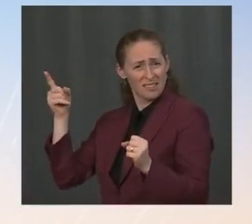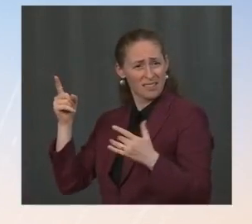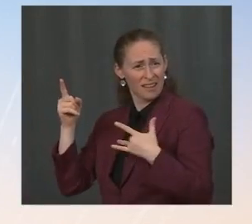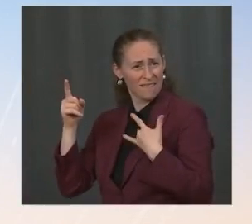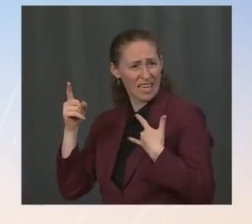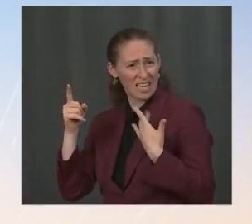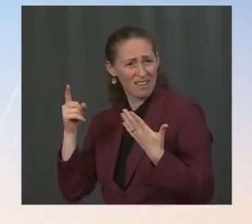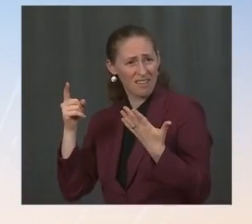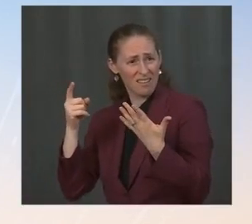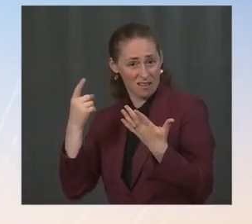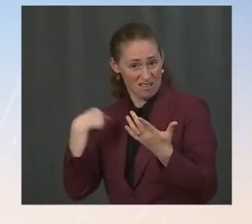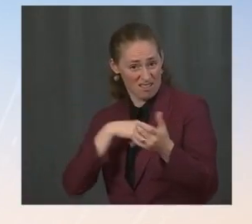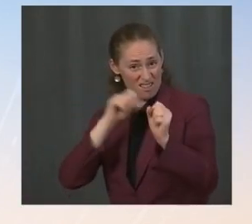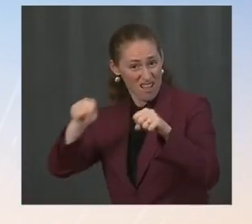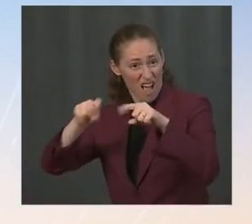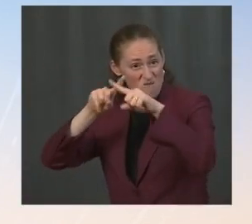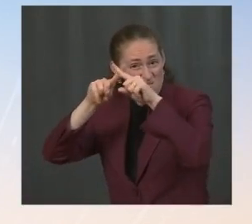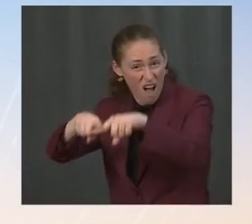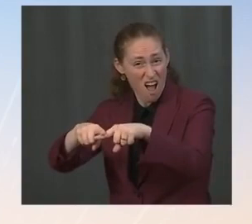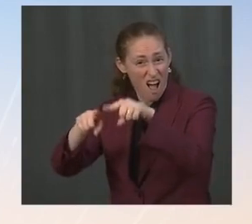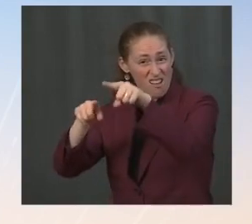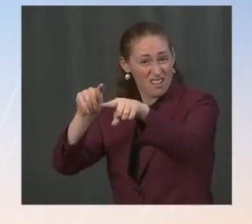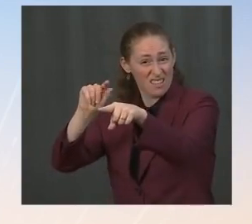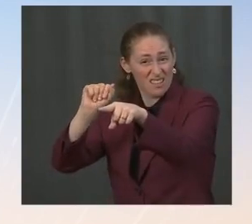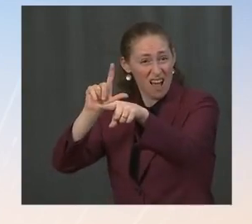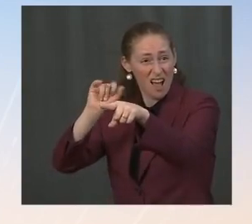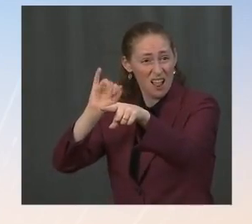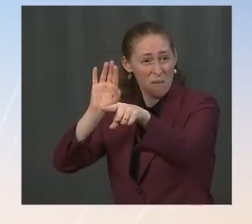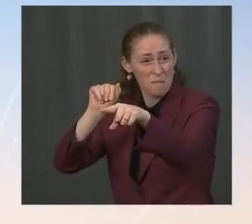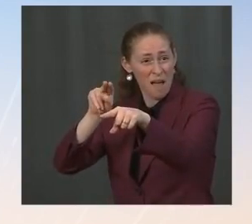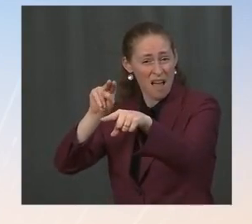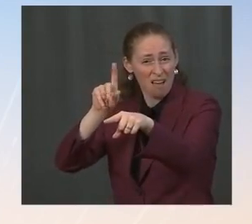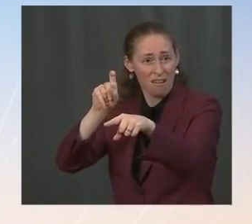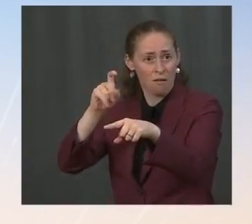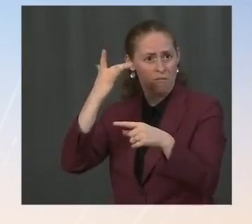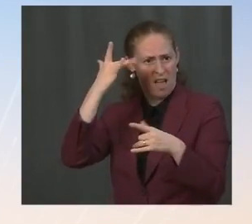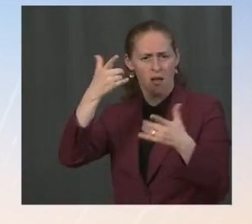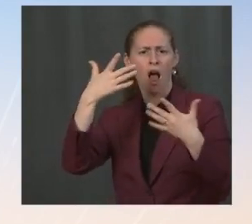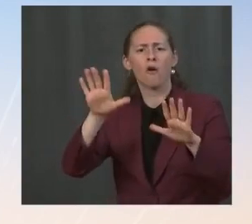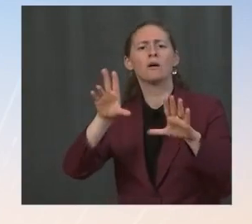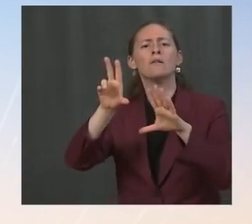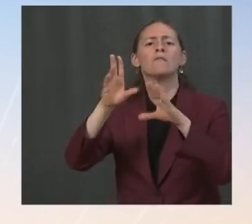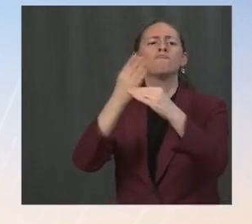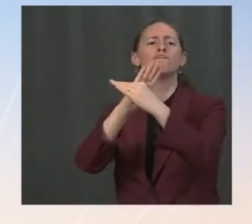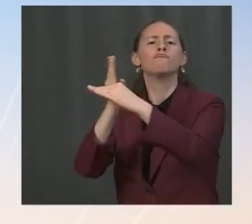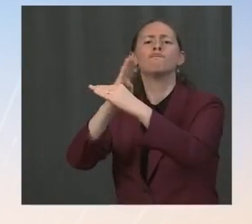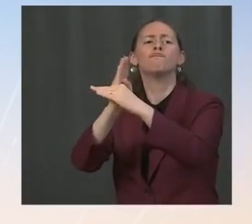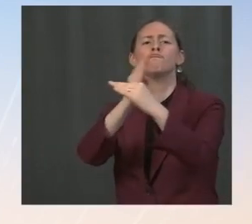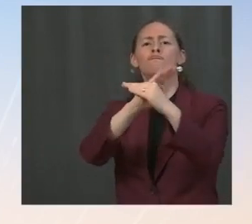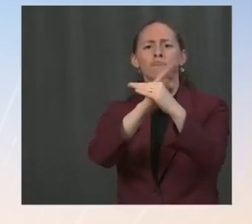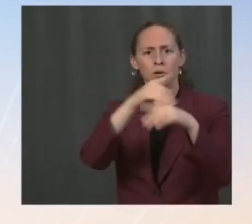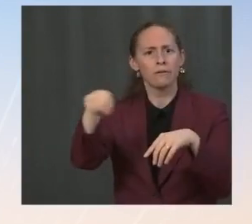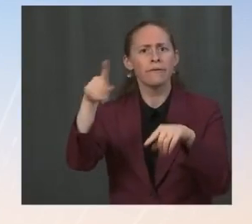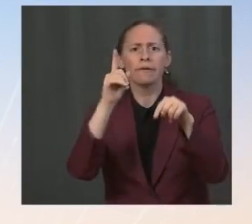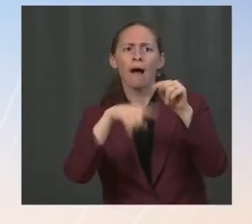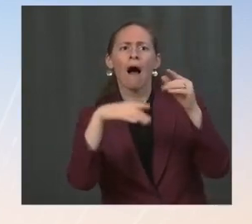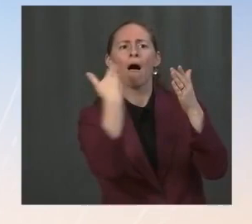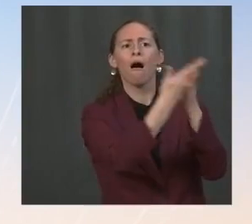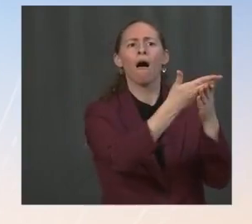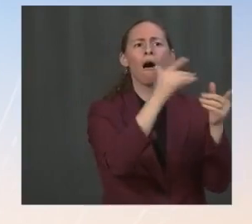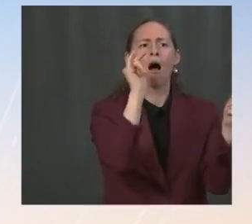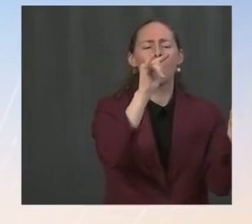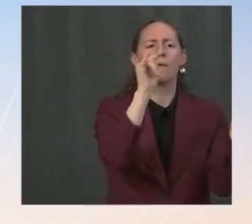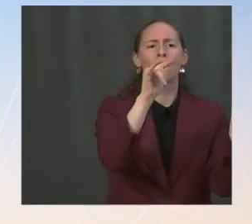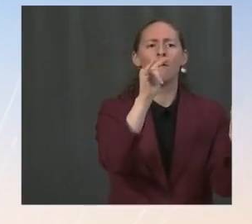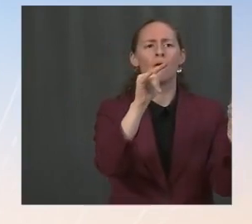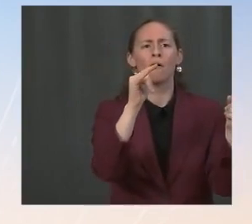already getting reports that they're not letting Afghans to the airport and the U.S. is still at the airport? Well, I think you